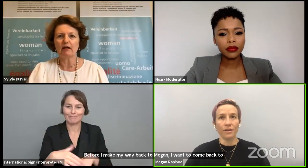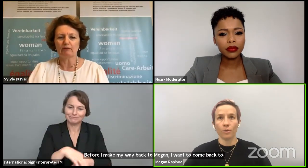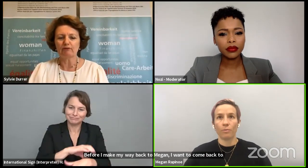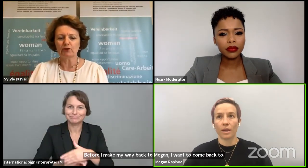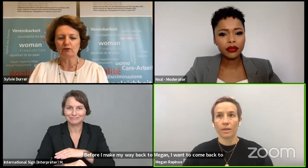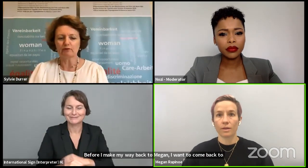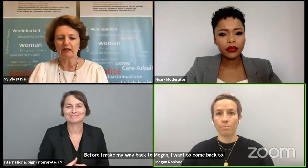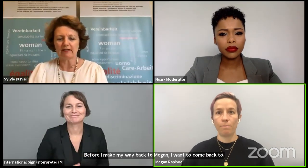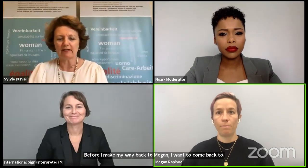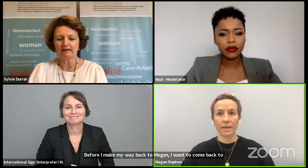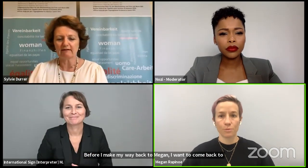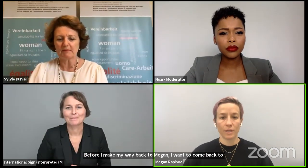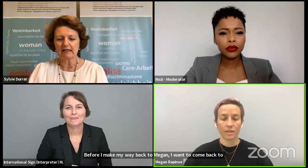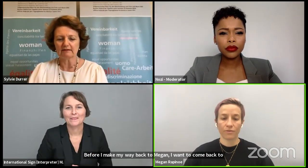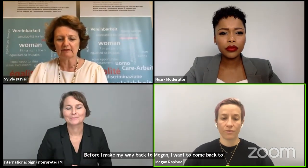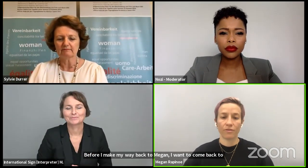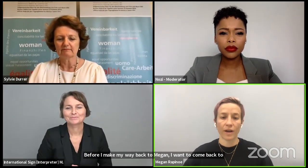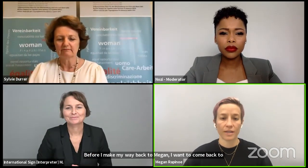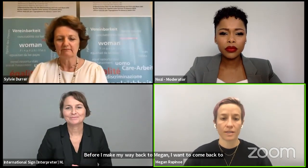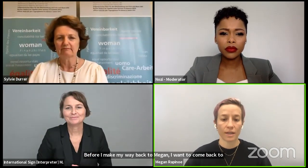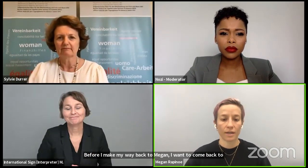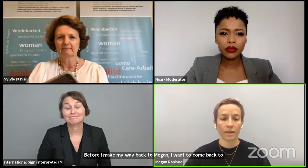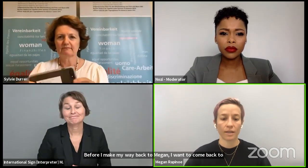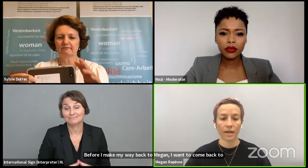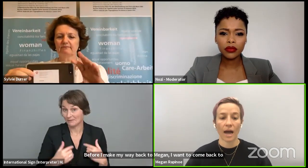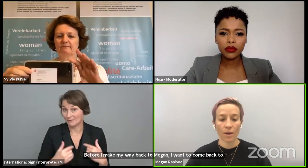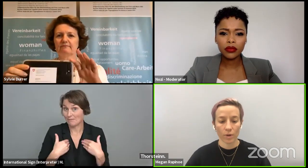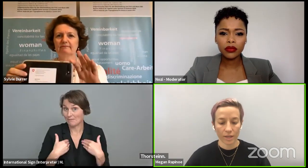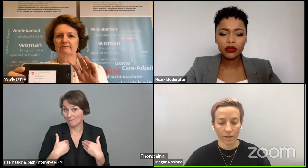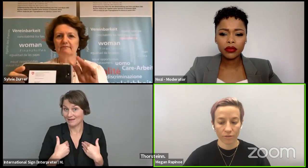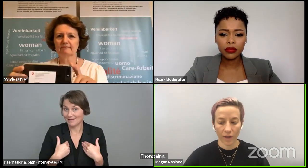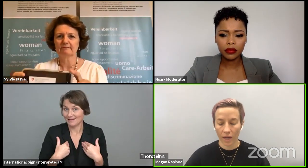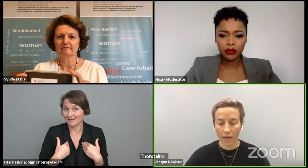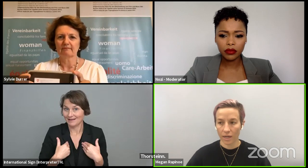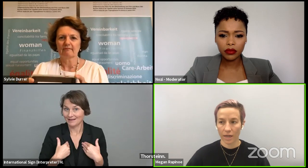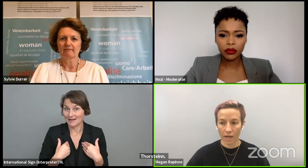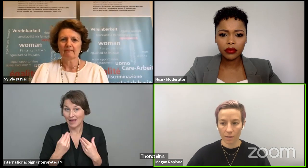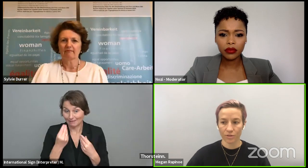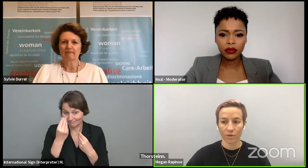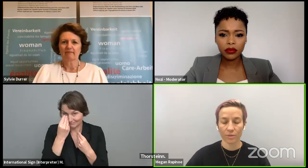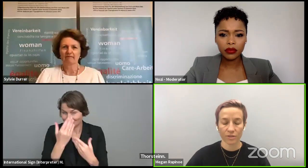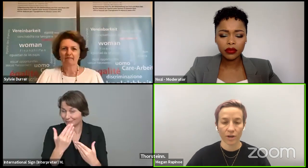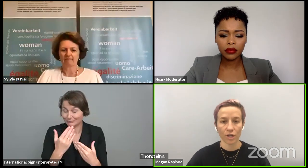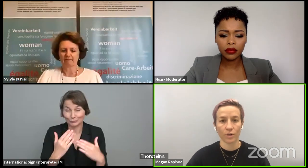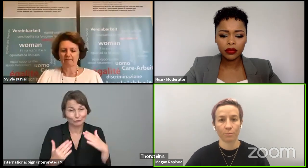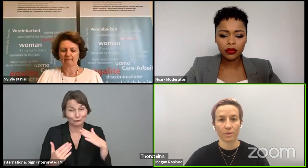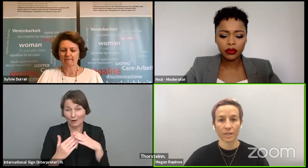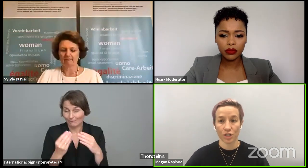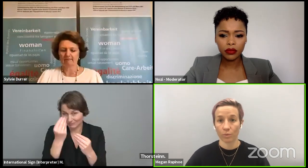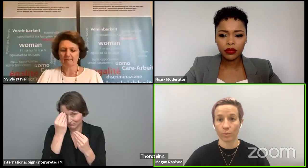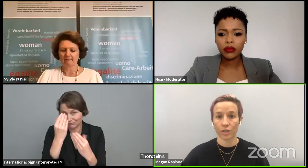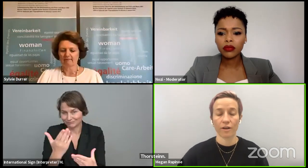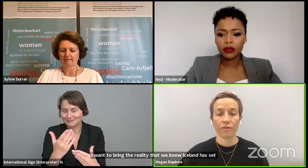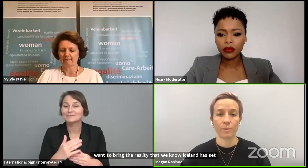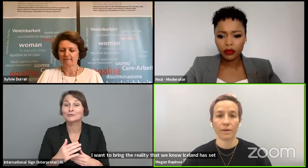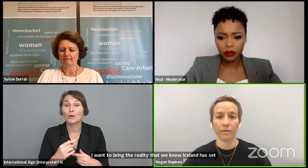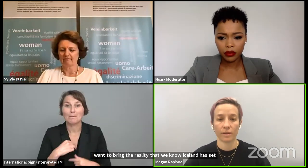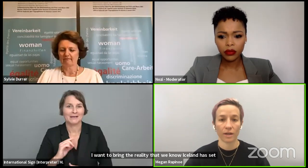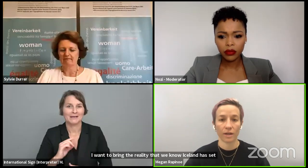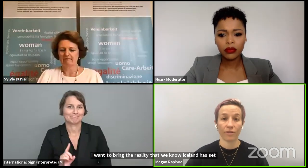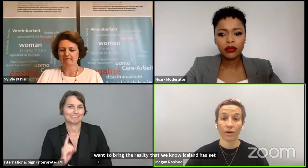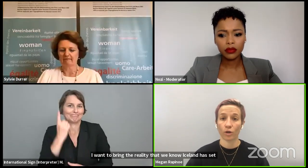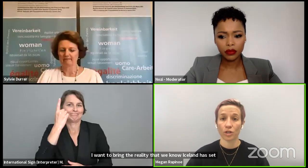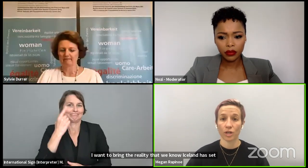I think for me, the biggest piece of advice that I would give, and it comes from this very unique position, which I've